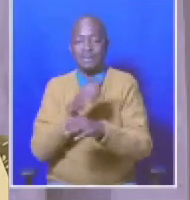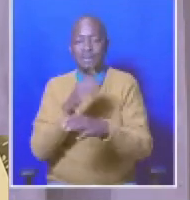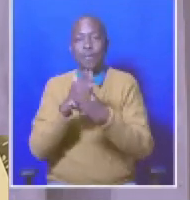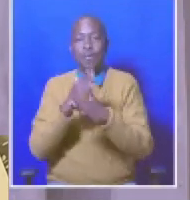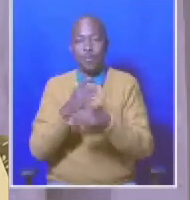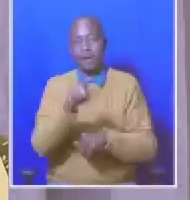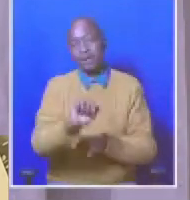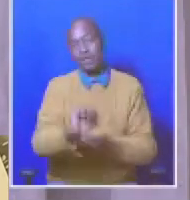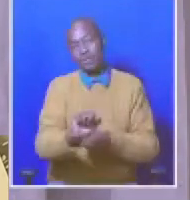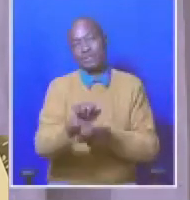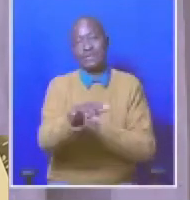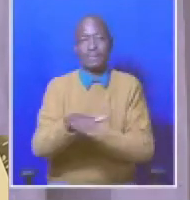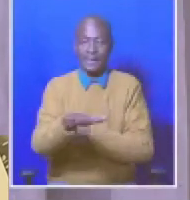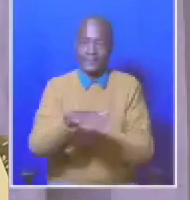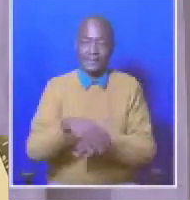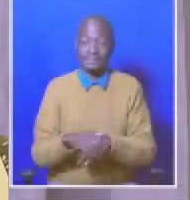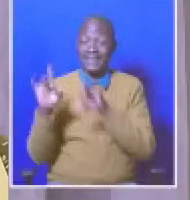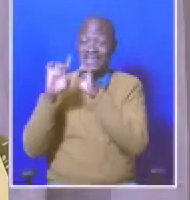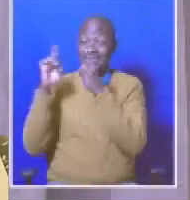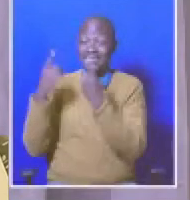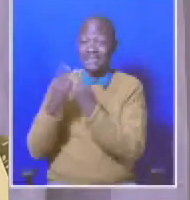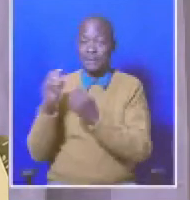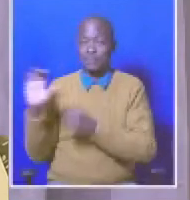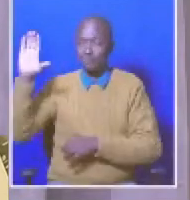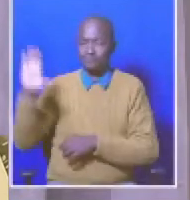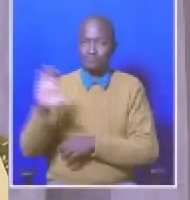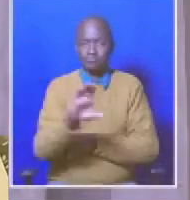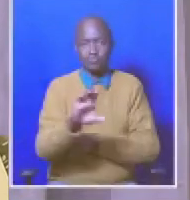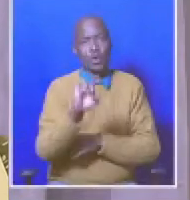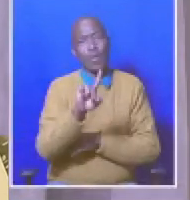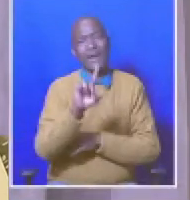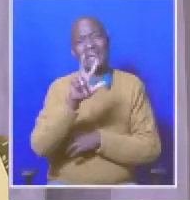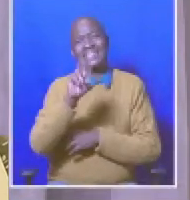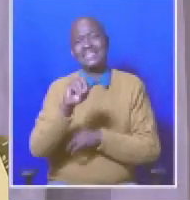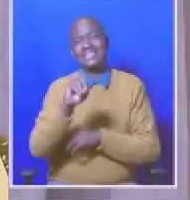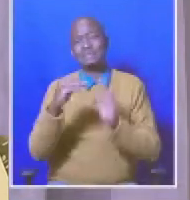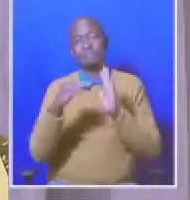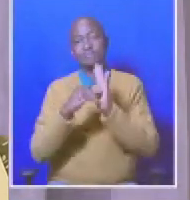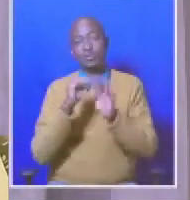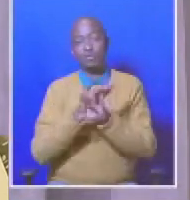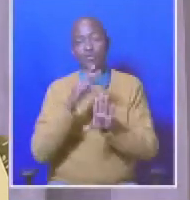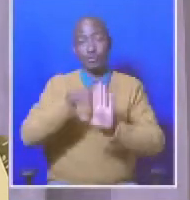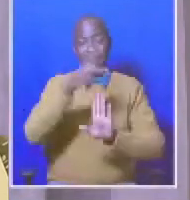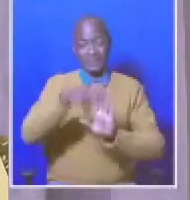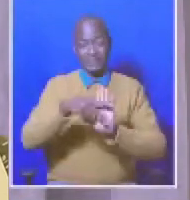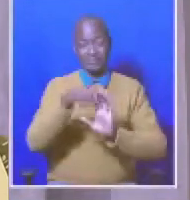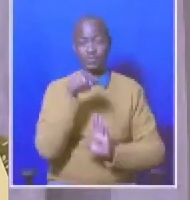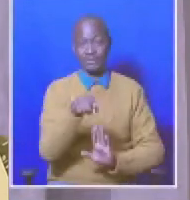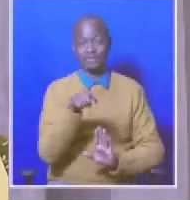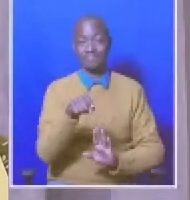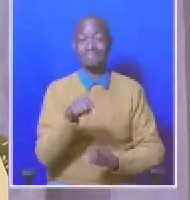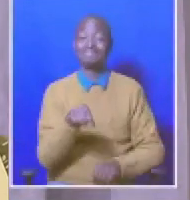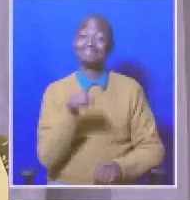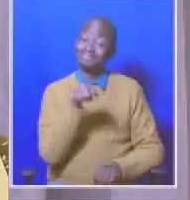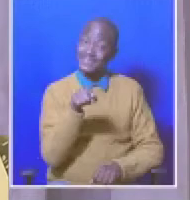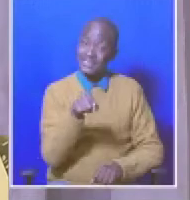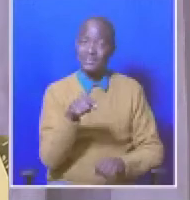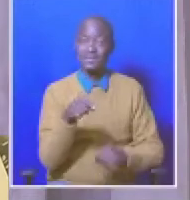The government has allocated 182 million rands for this precinct project, and this model will